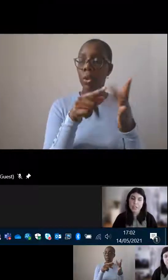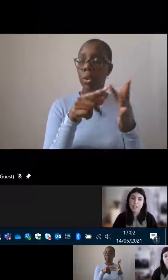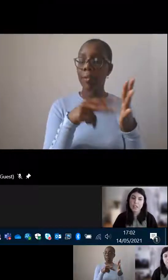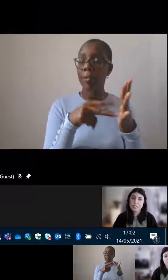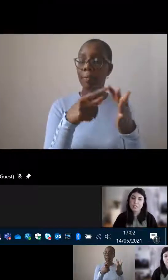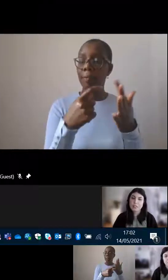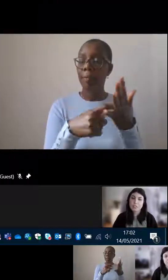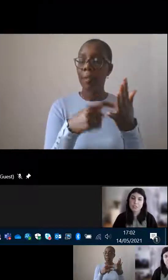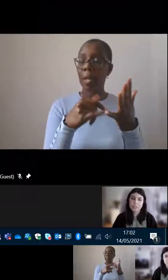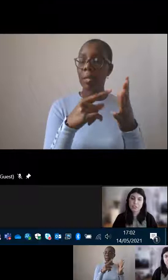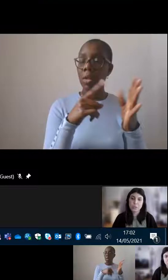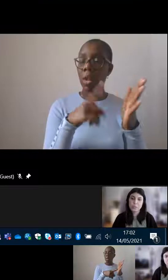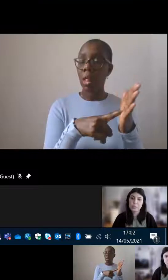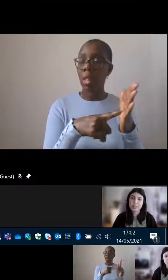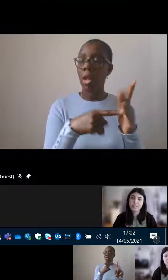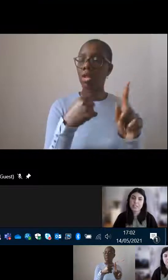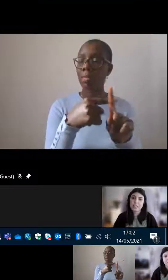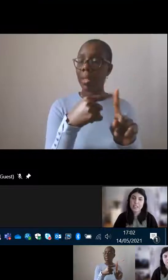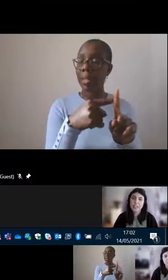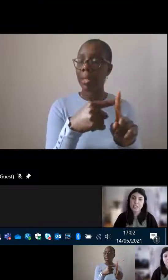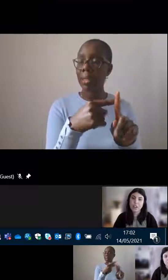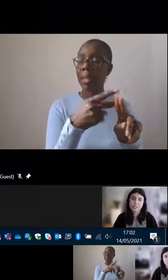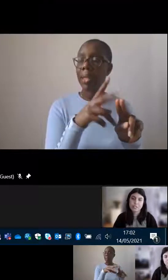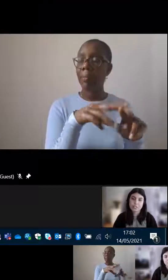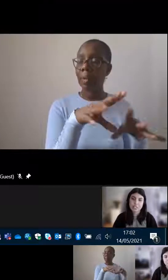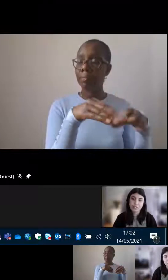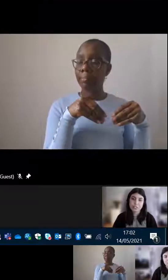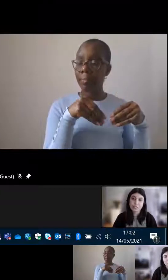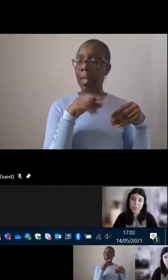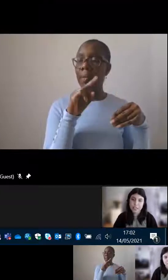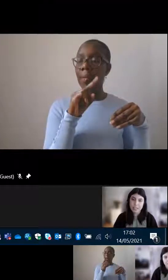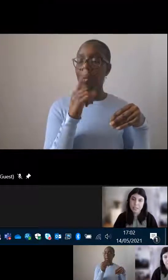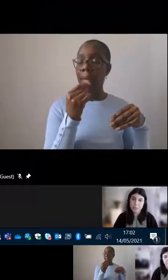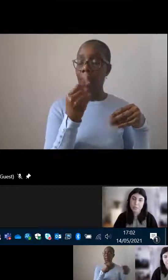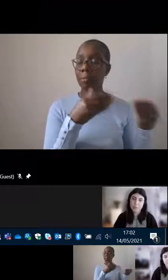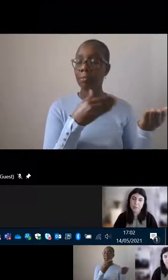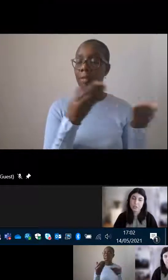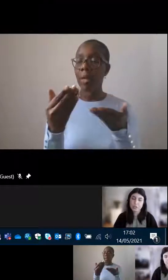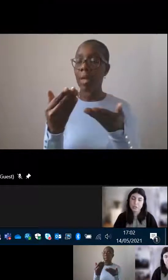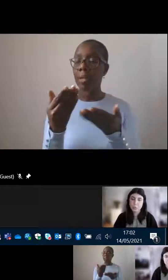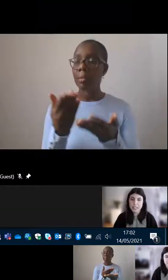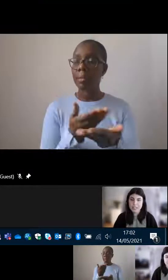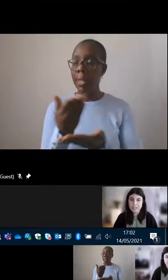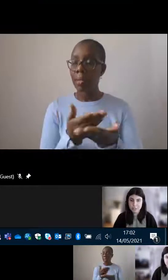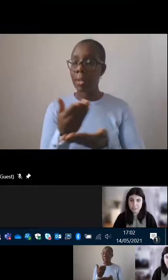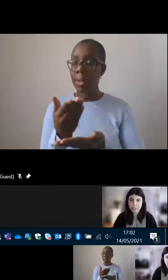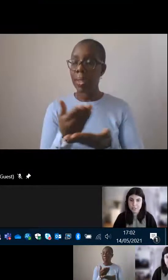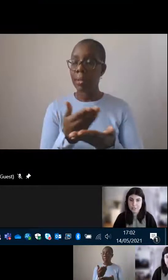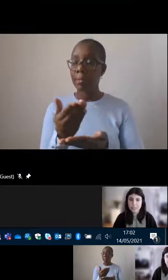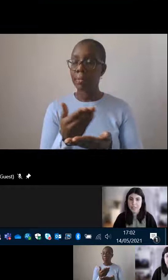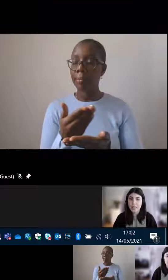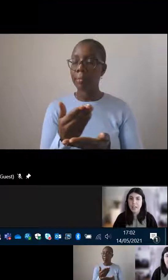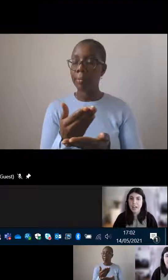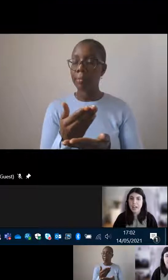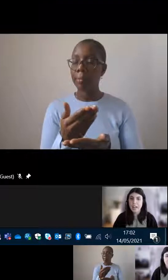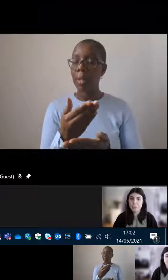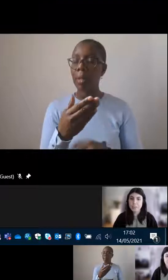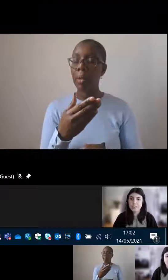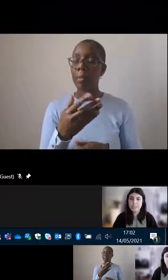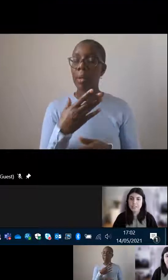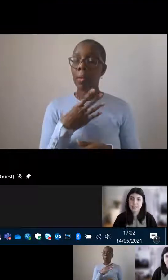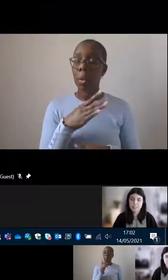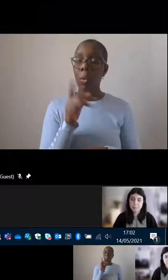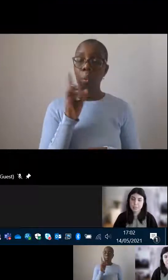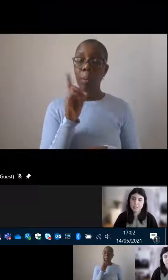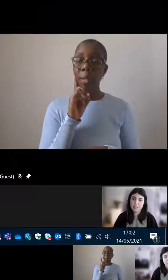moment. So it's essential that women have a safe and confidential space to be able to do weekly sessions, as